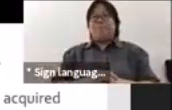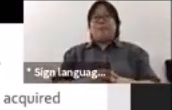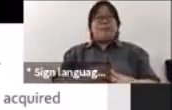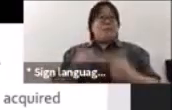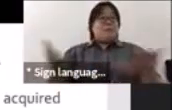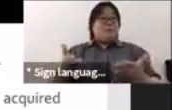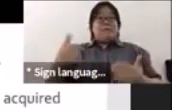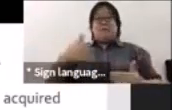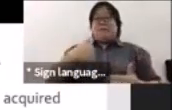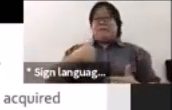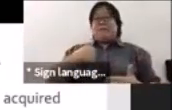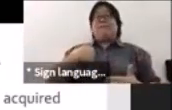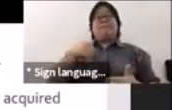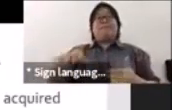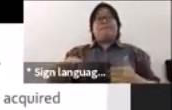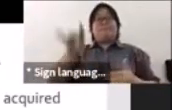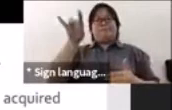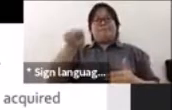have